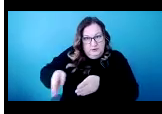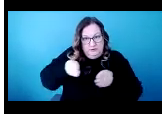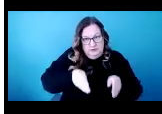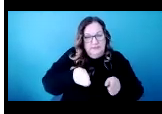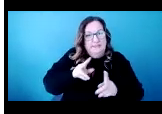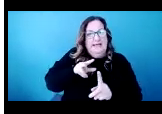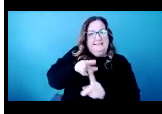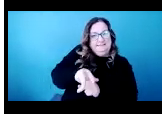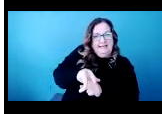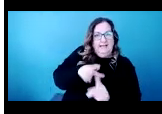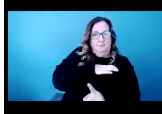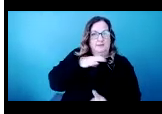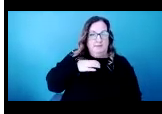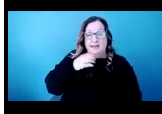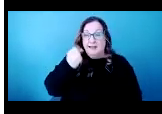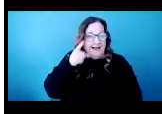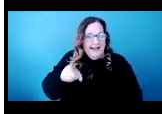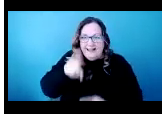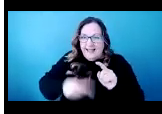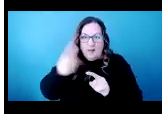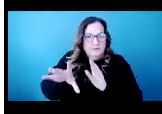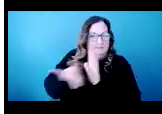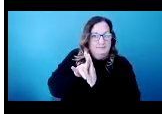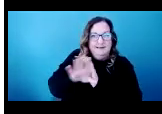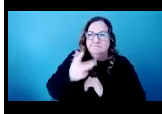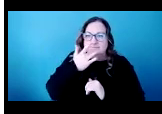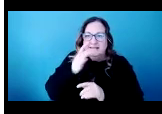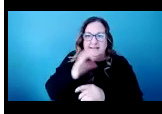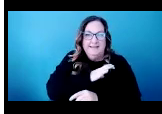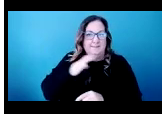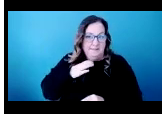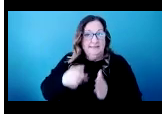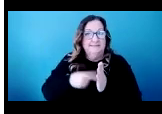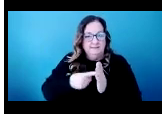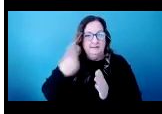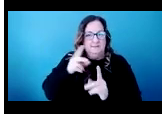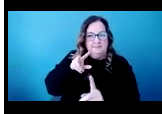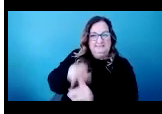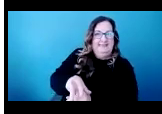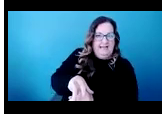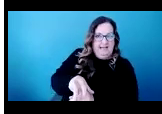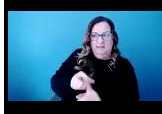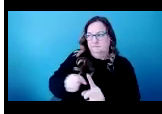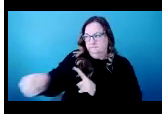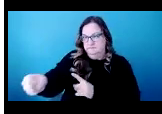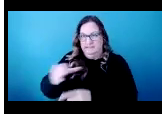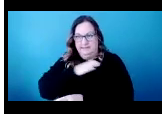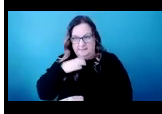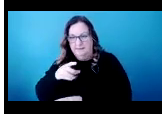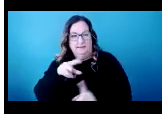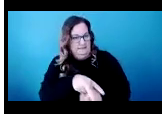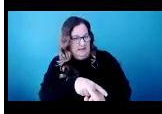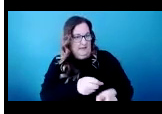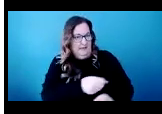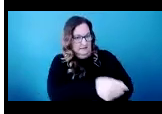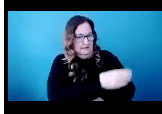committees. And Mary will go into a little bit more detail about what each of these do, but these are some committees of interest